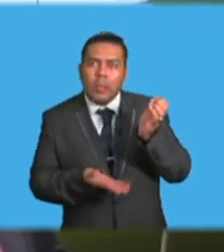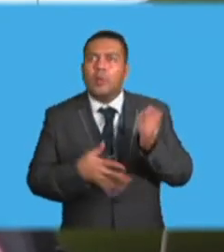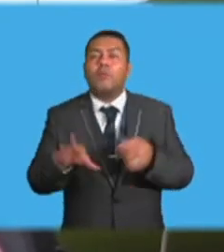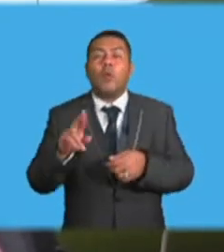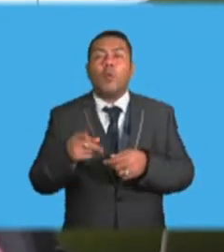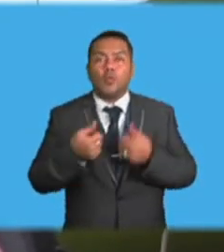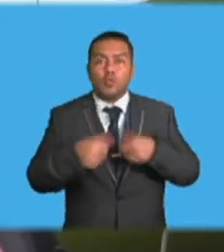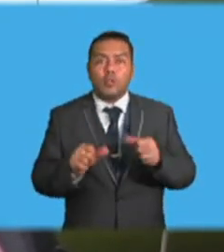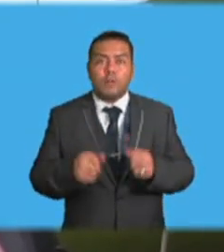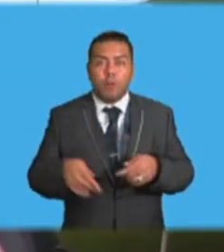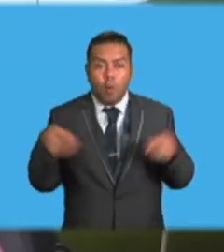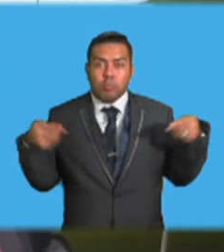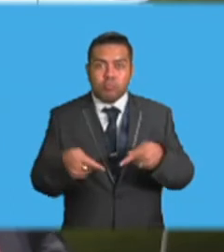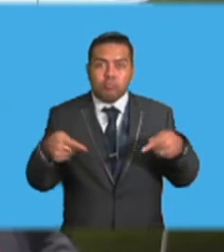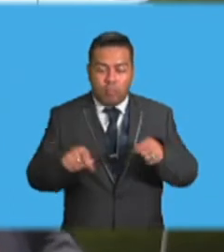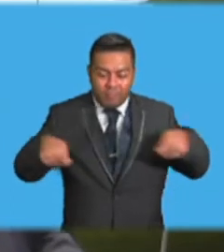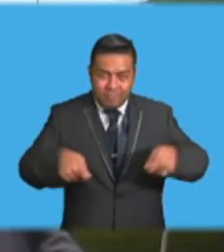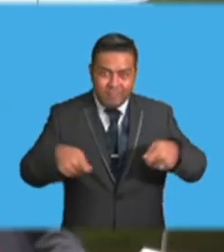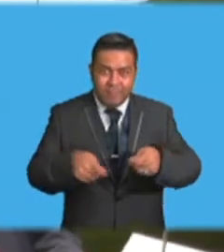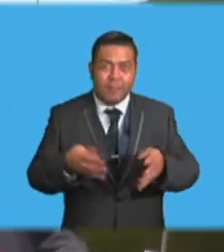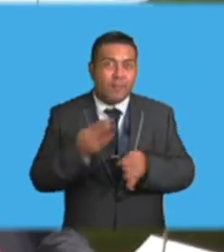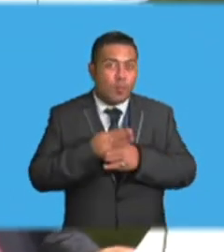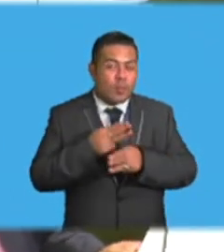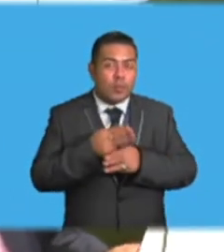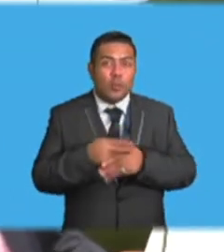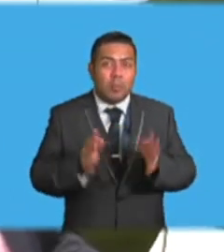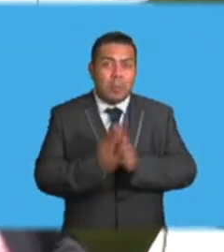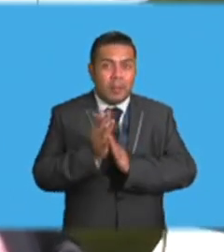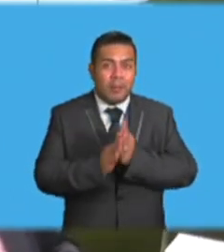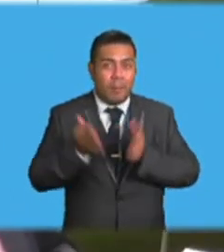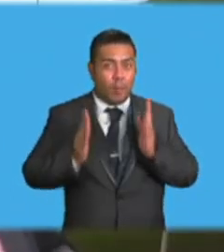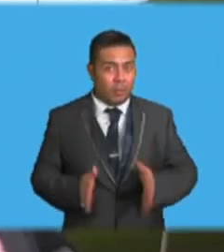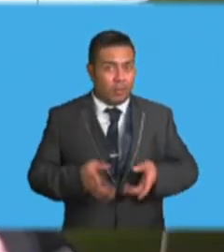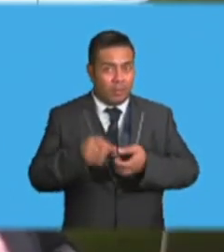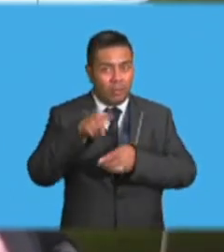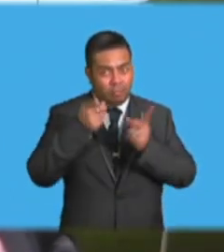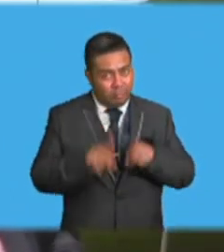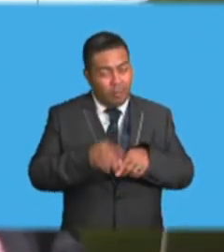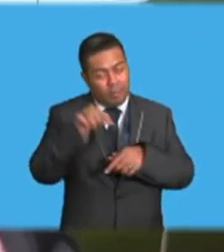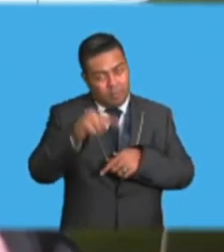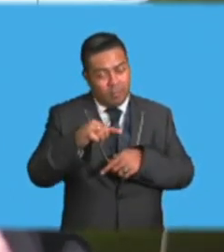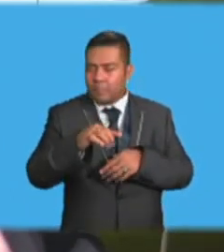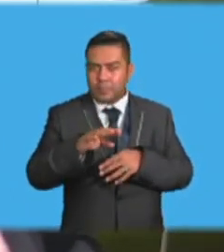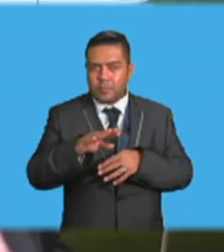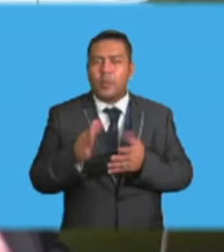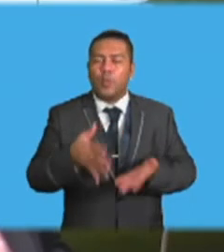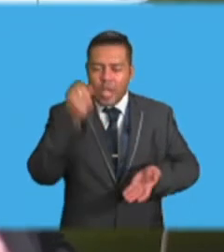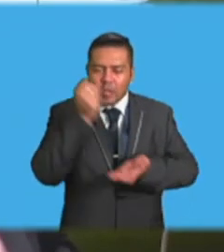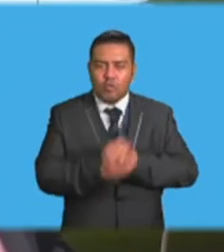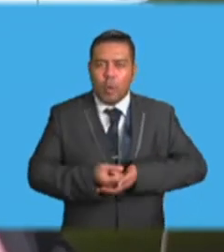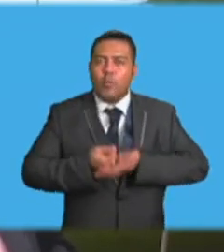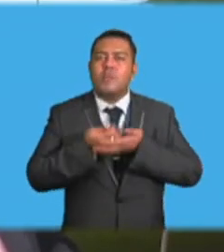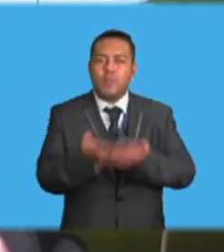demand for the resource owners to actually cut the dongo so it can get some money. So if we are able to then ensure that we provide